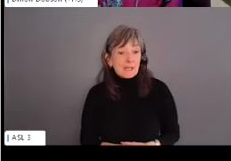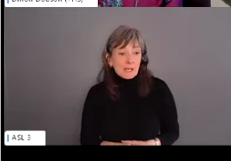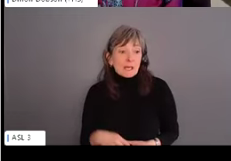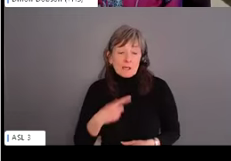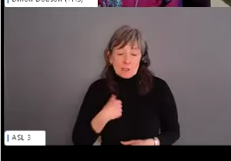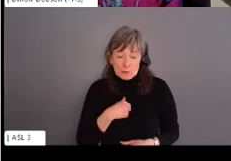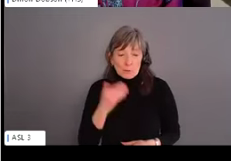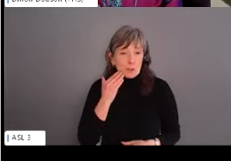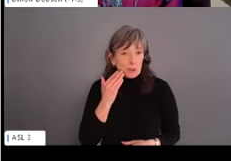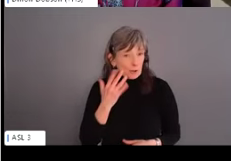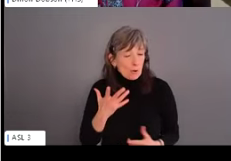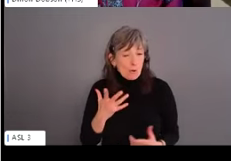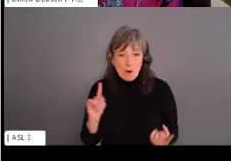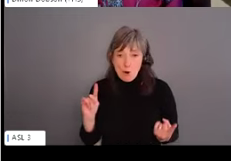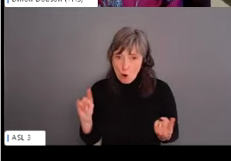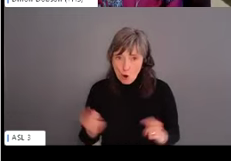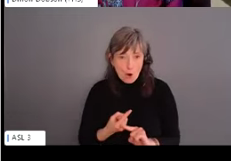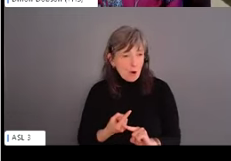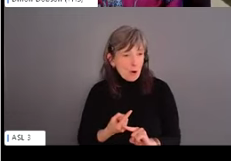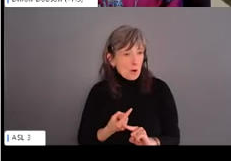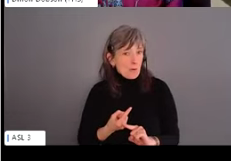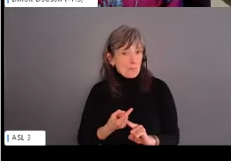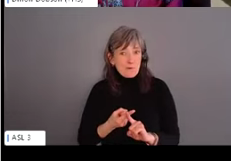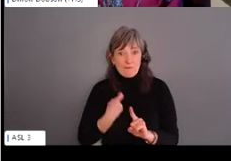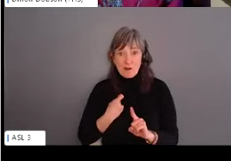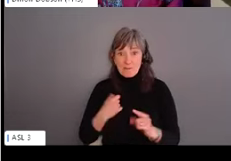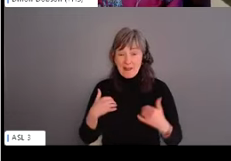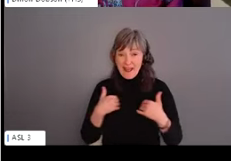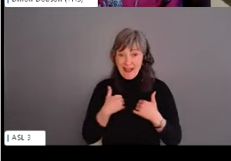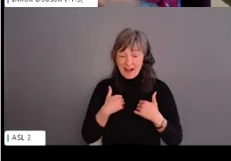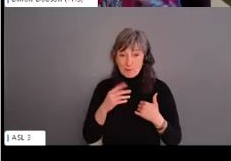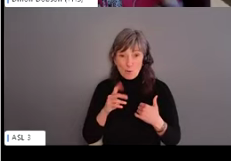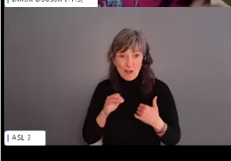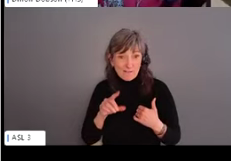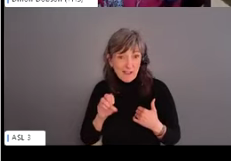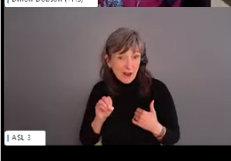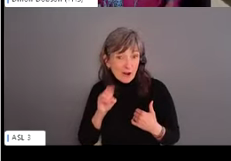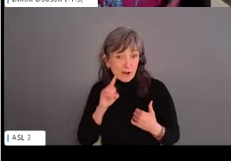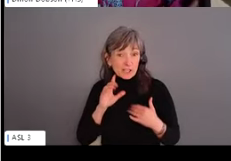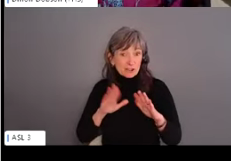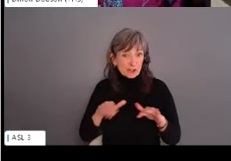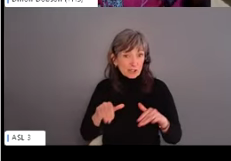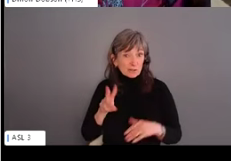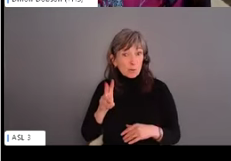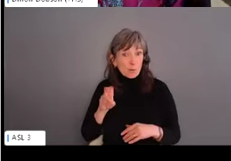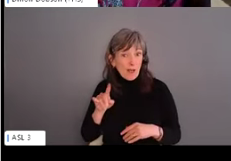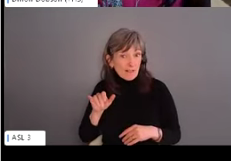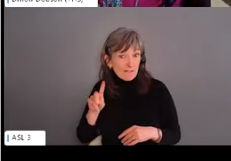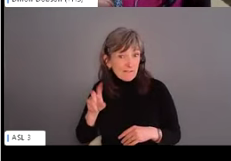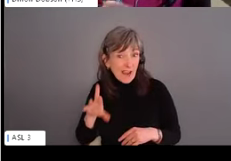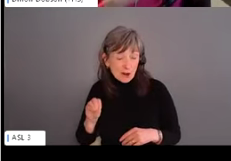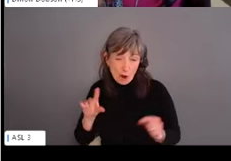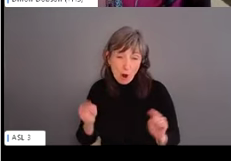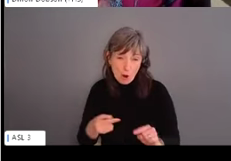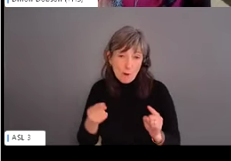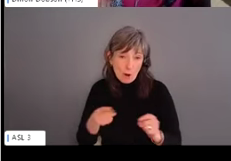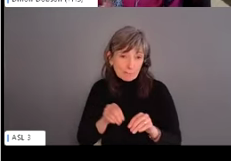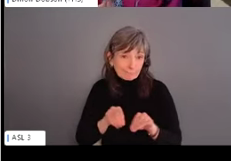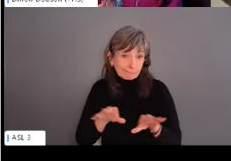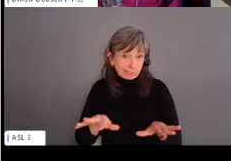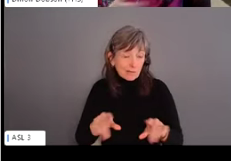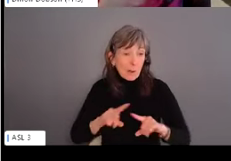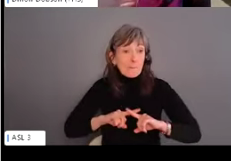harm that's been caused by both animal welfare and child welfare societies, and that's immeasurable. The original